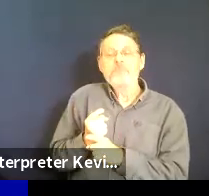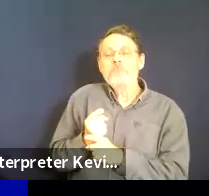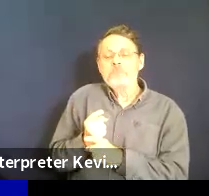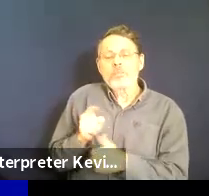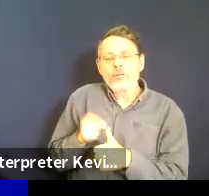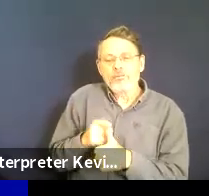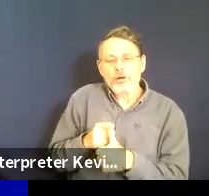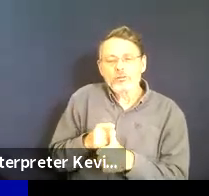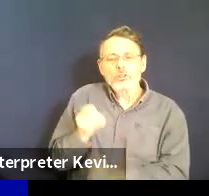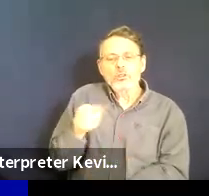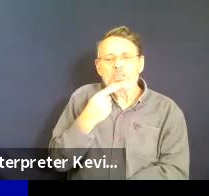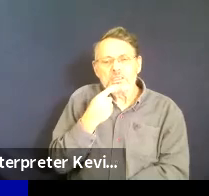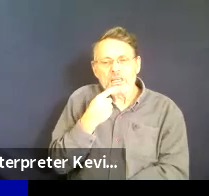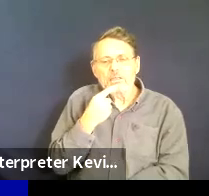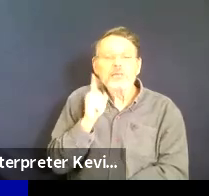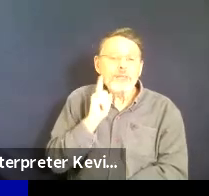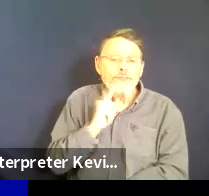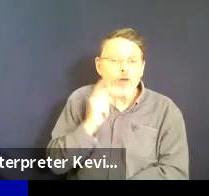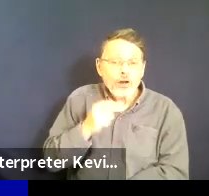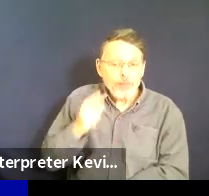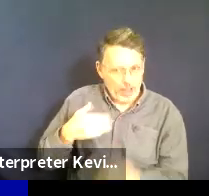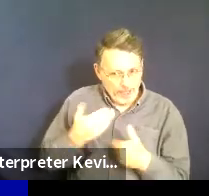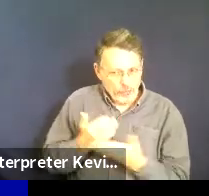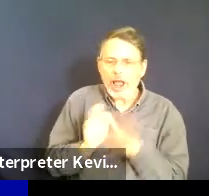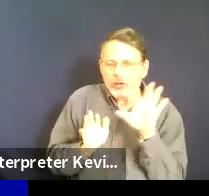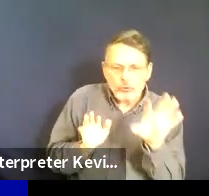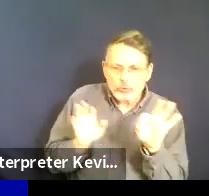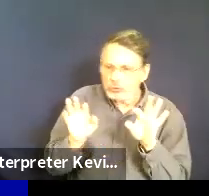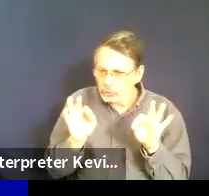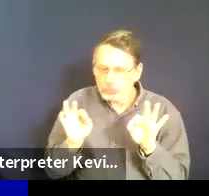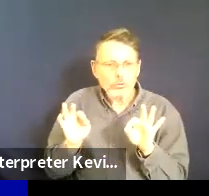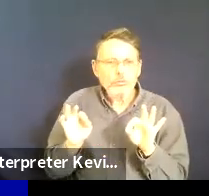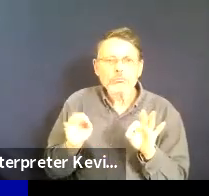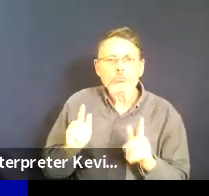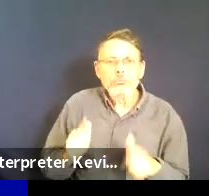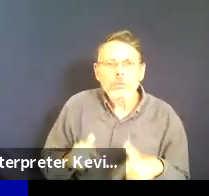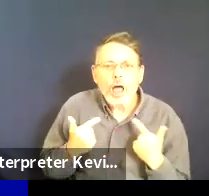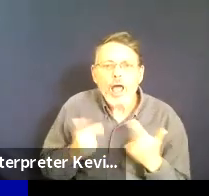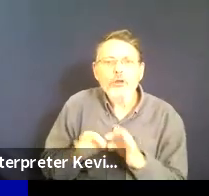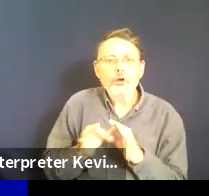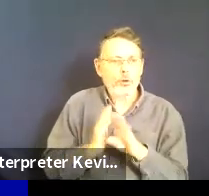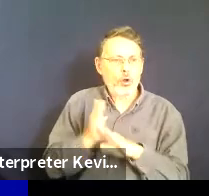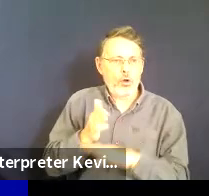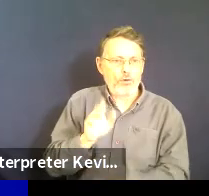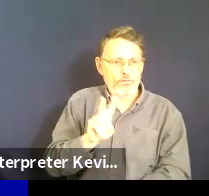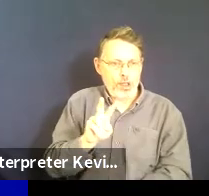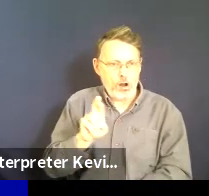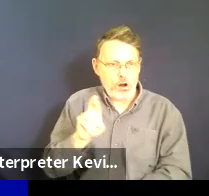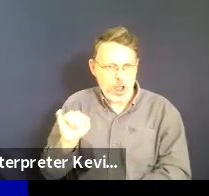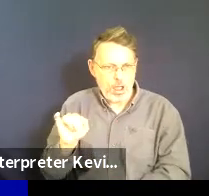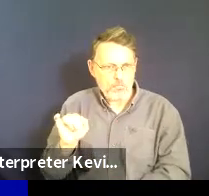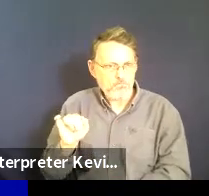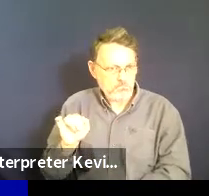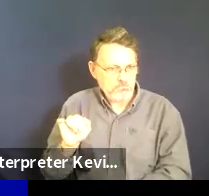says she would like to say that deaf and hard of hearing have the right to choose live interpreter over VRI,